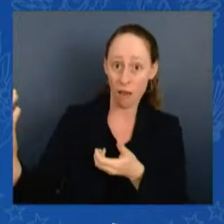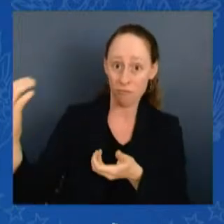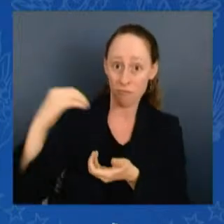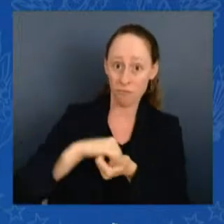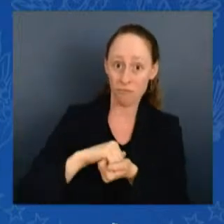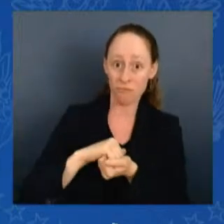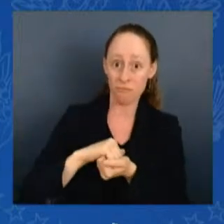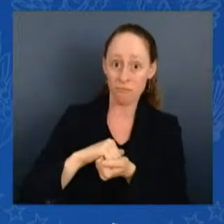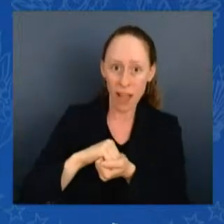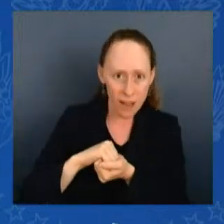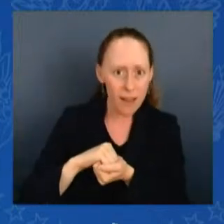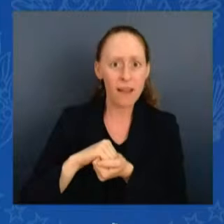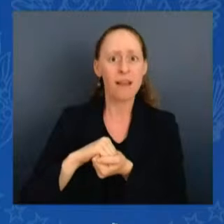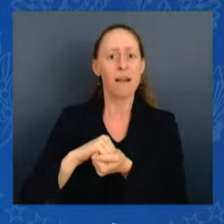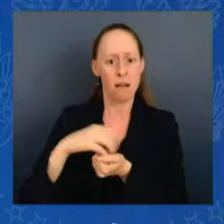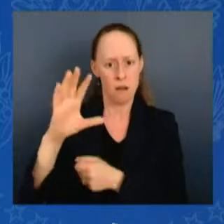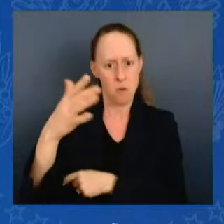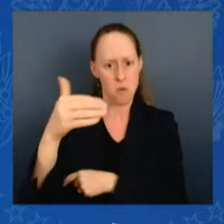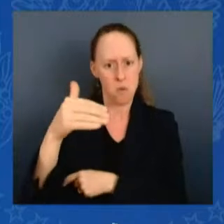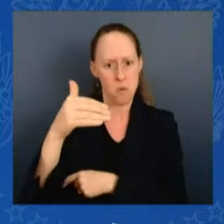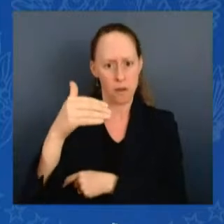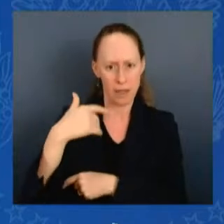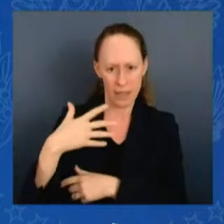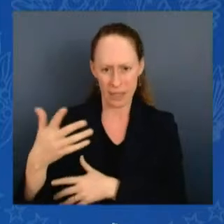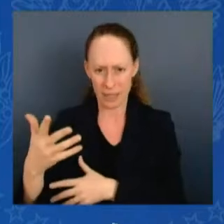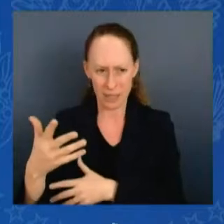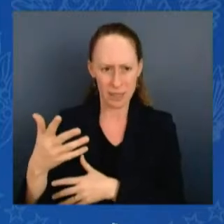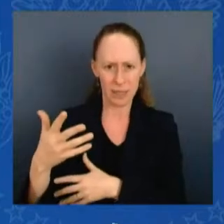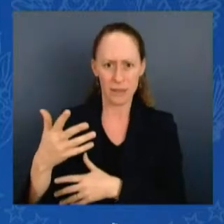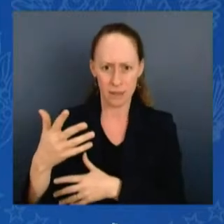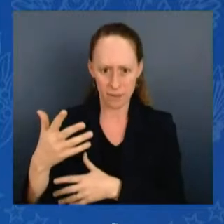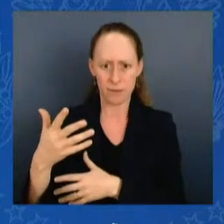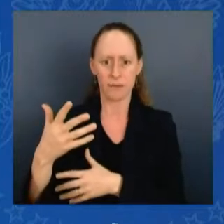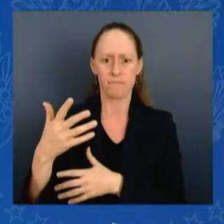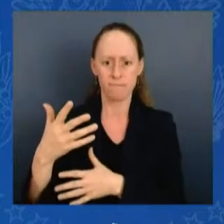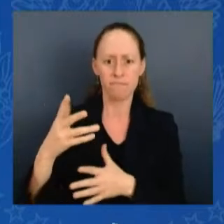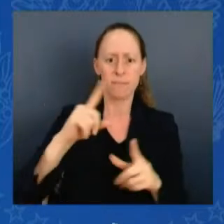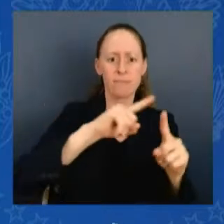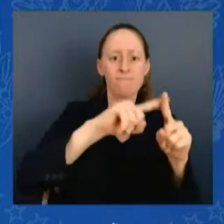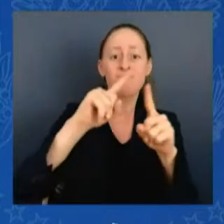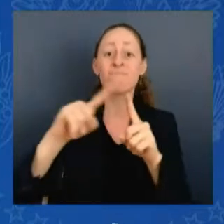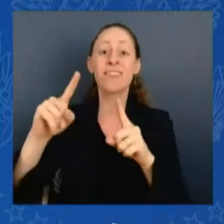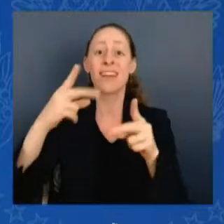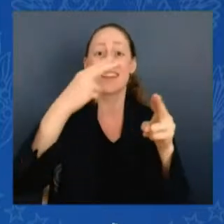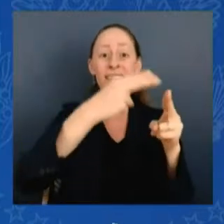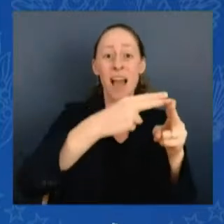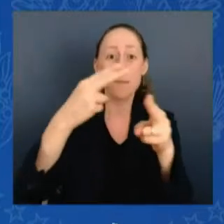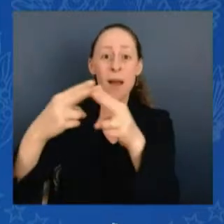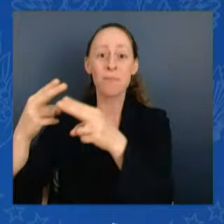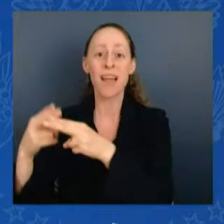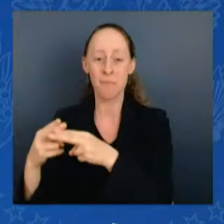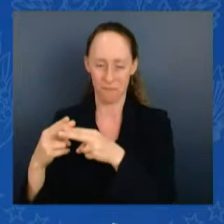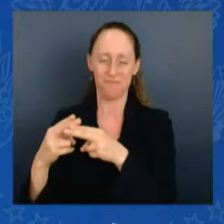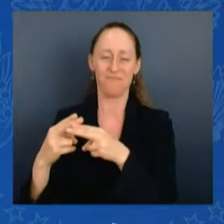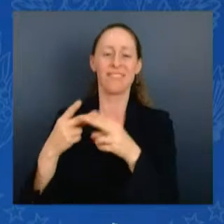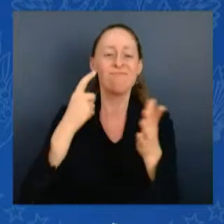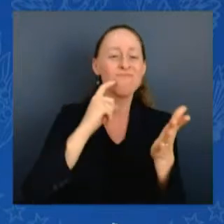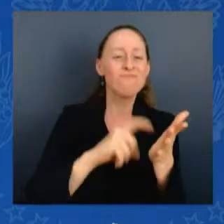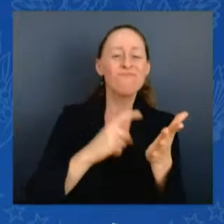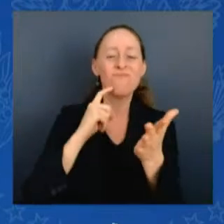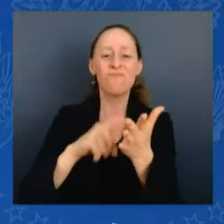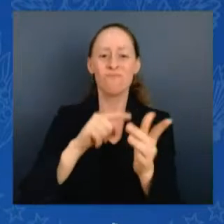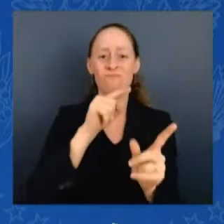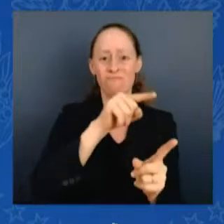like Lech Walesa and Václav Havel led the way. The question was whether we